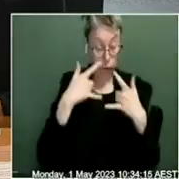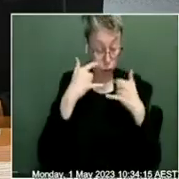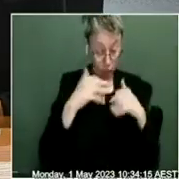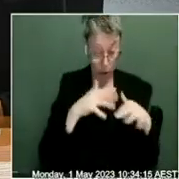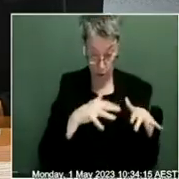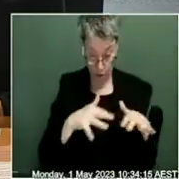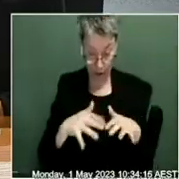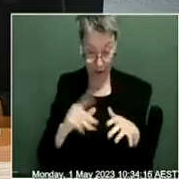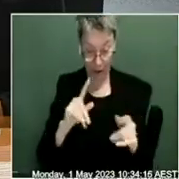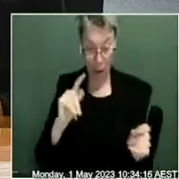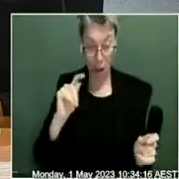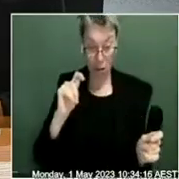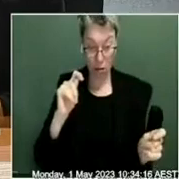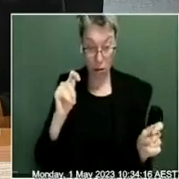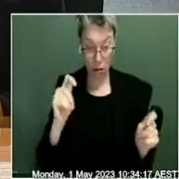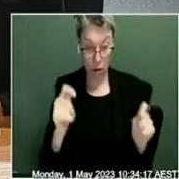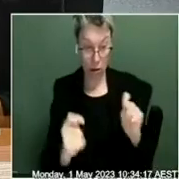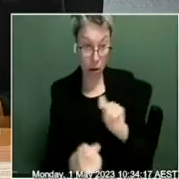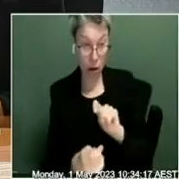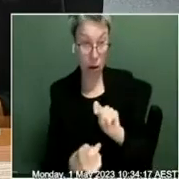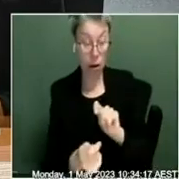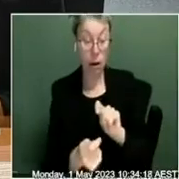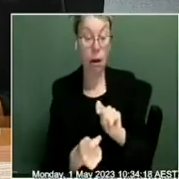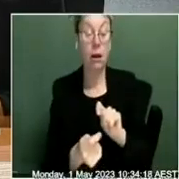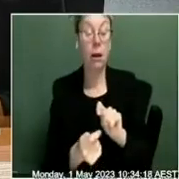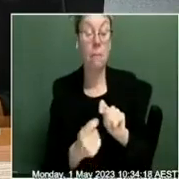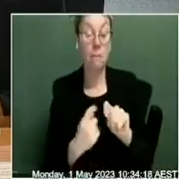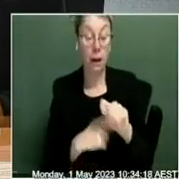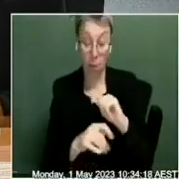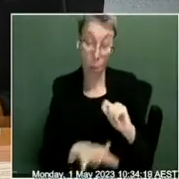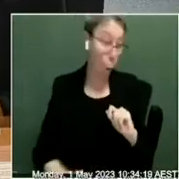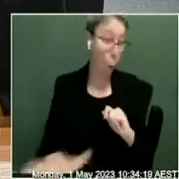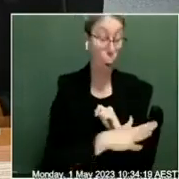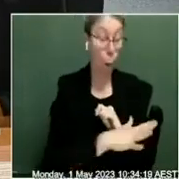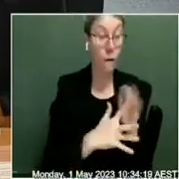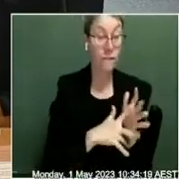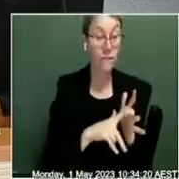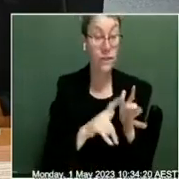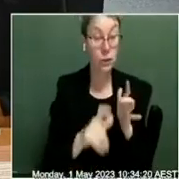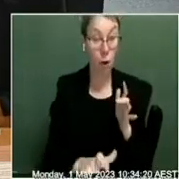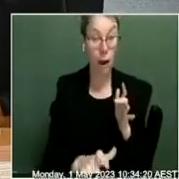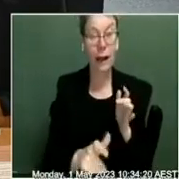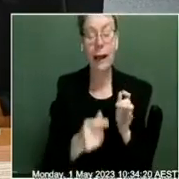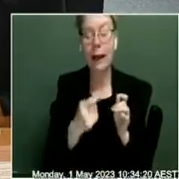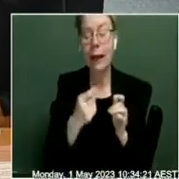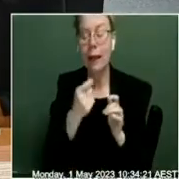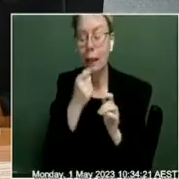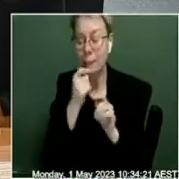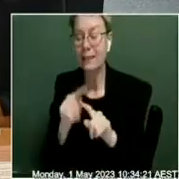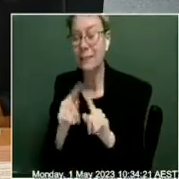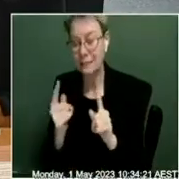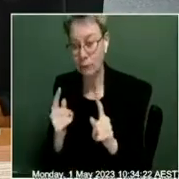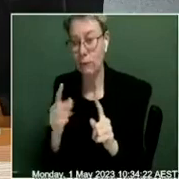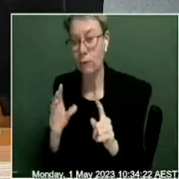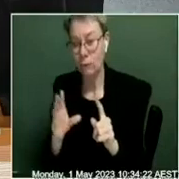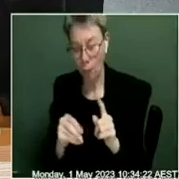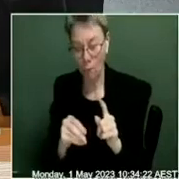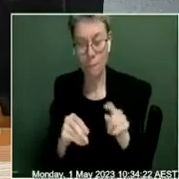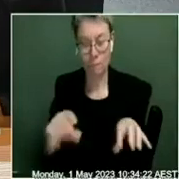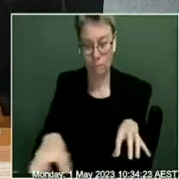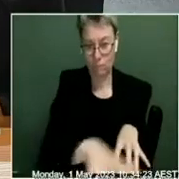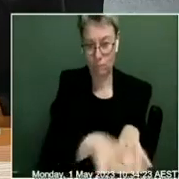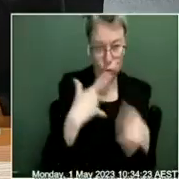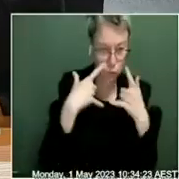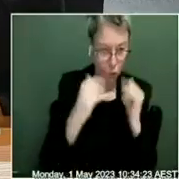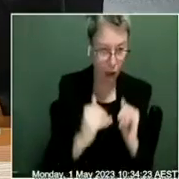the trial sites. So they're all operating in different sort of formations because they were testing different models, so different